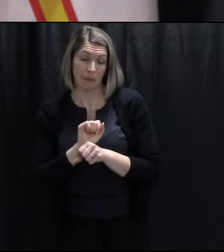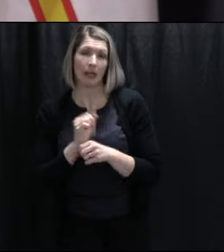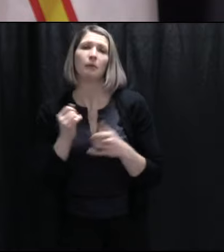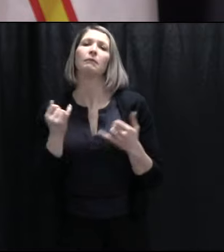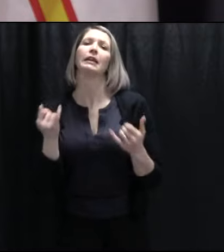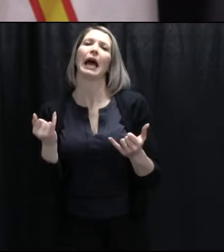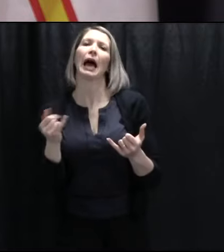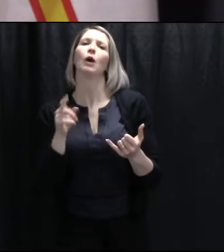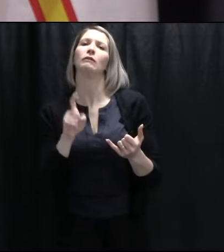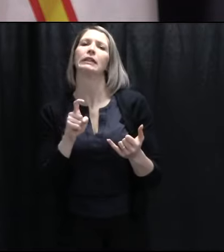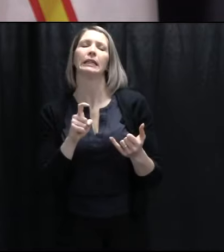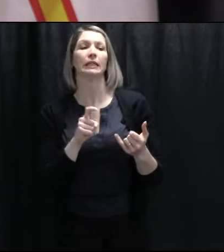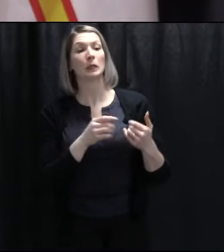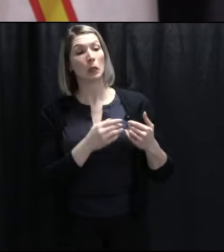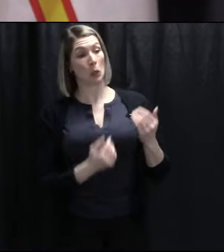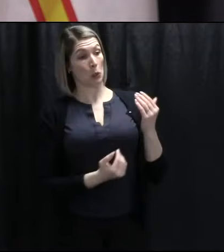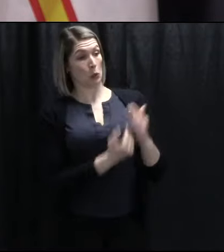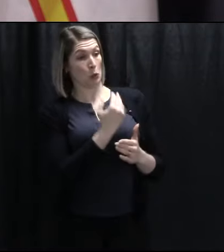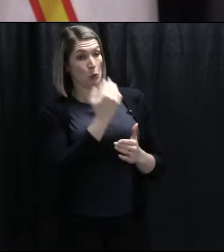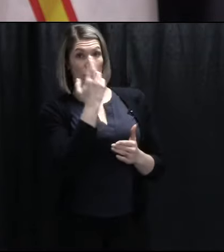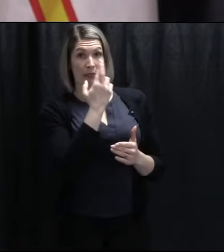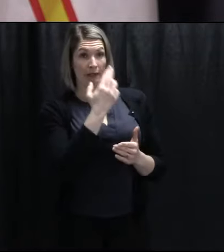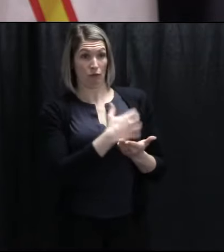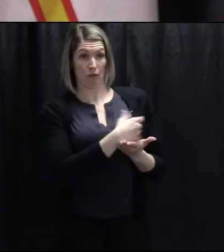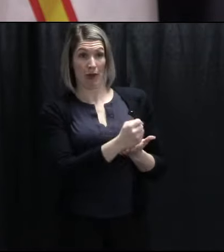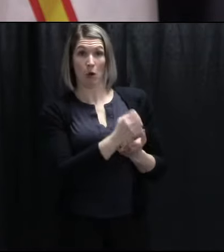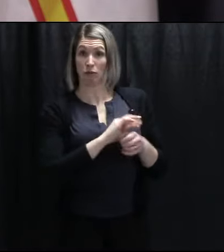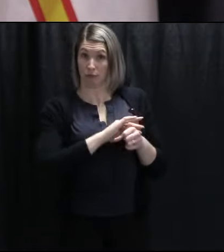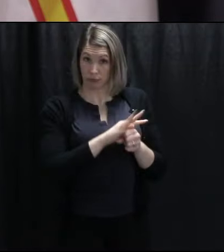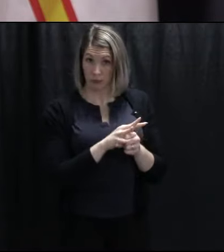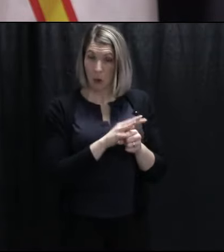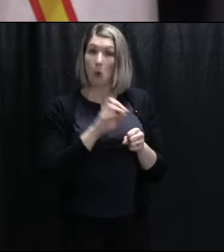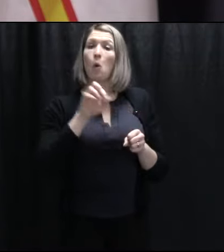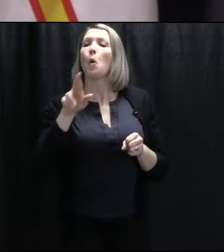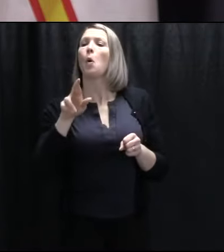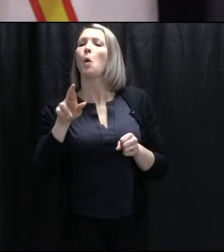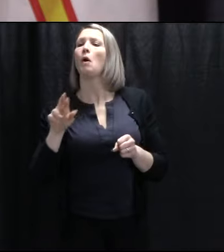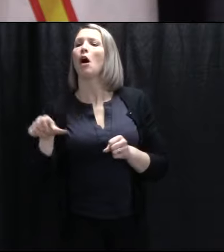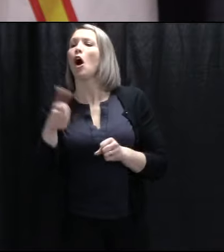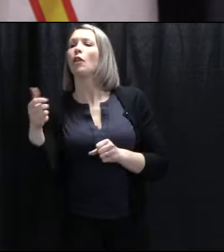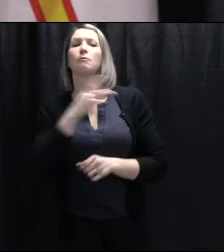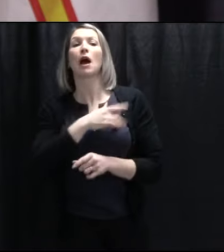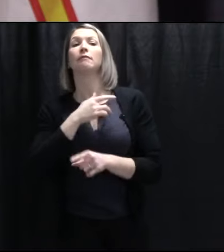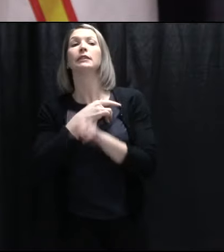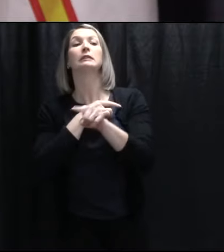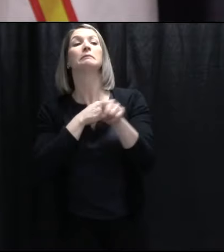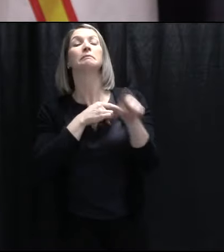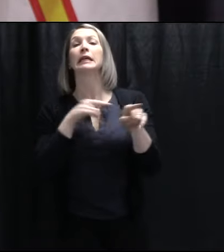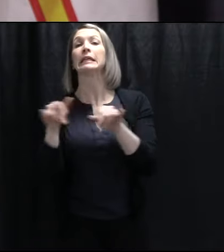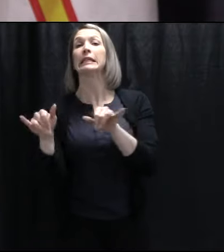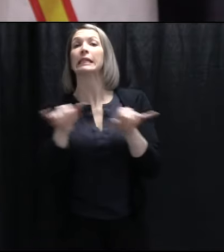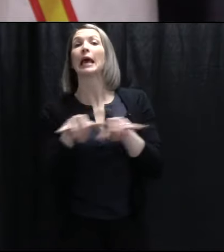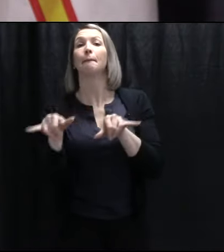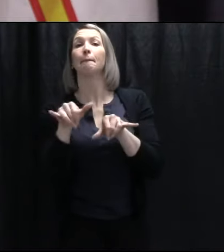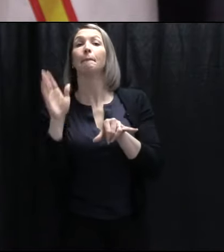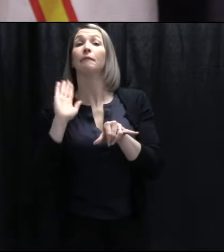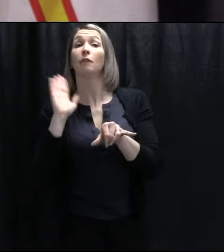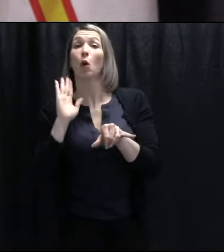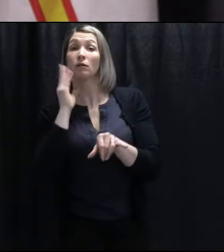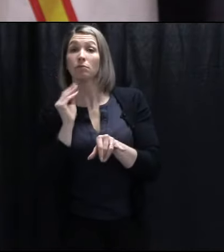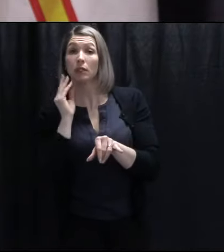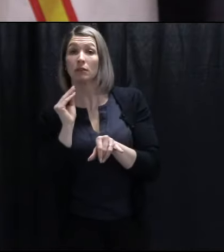this is something that's actually unique to Newfoundland and Labrador, or something that we're seeing in other provinces. What I'm hearing from other provinces is that